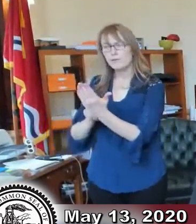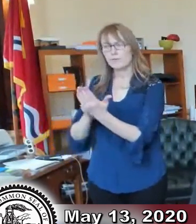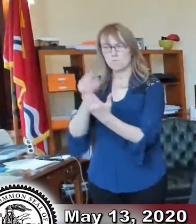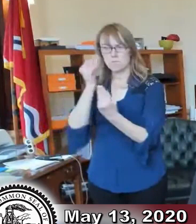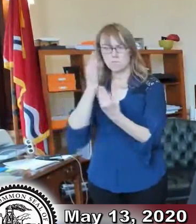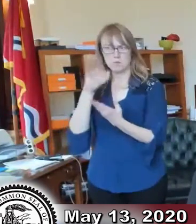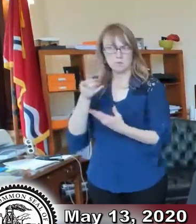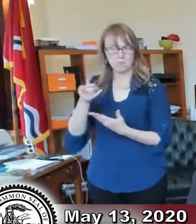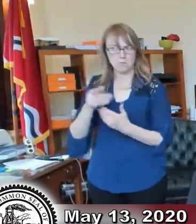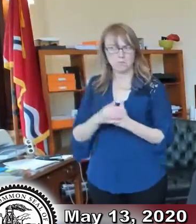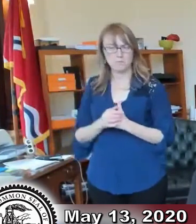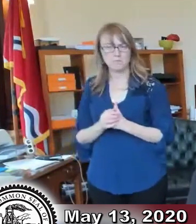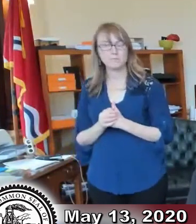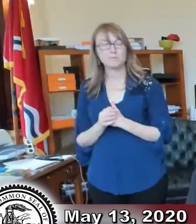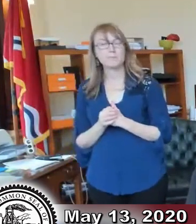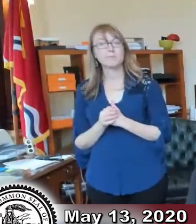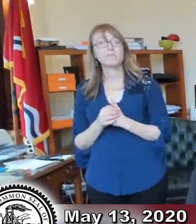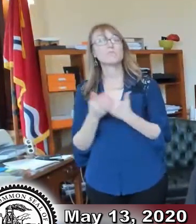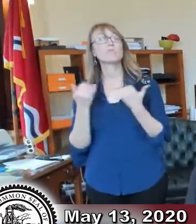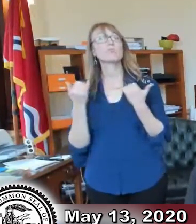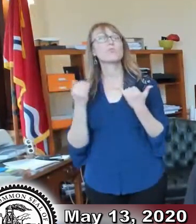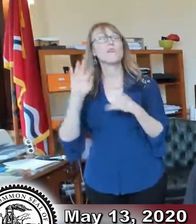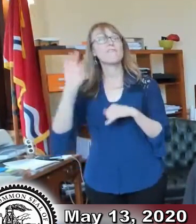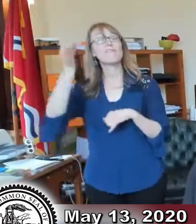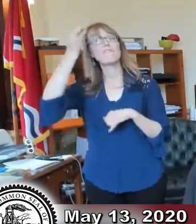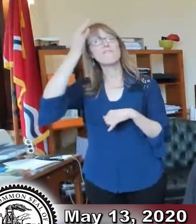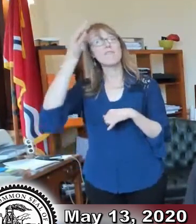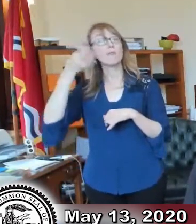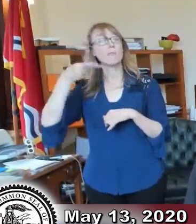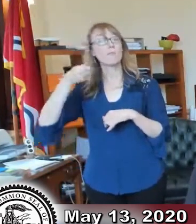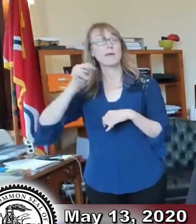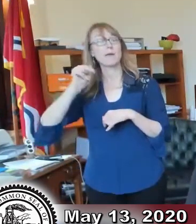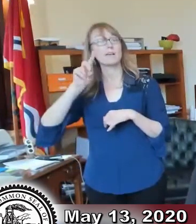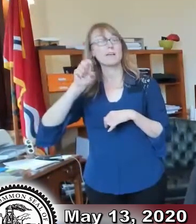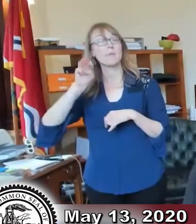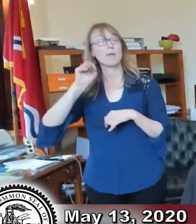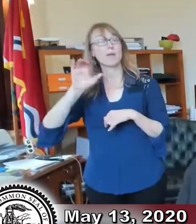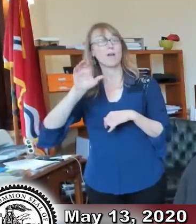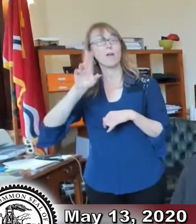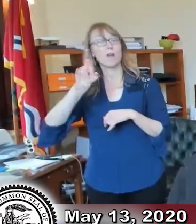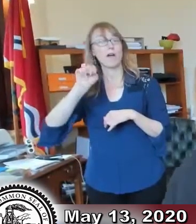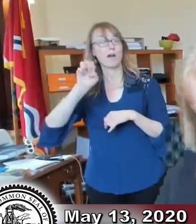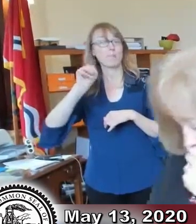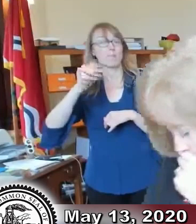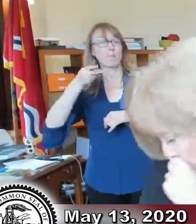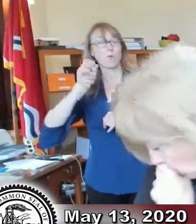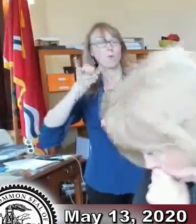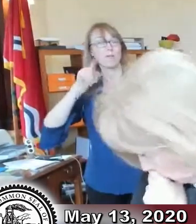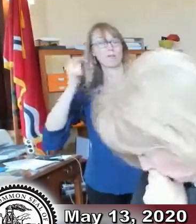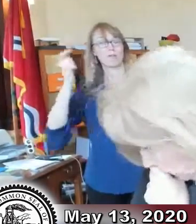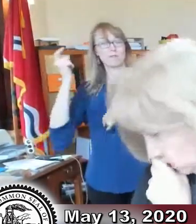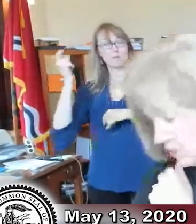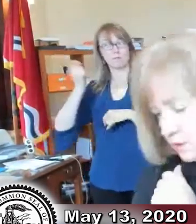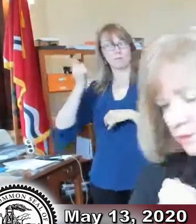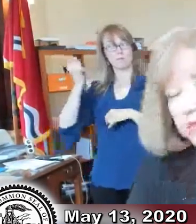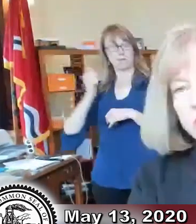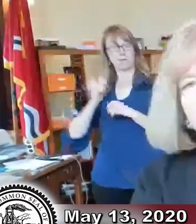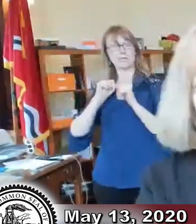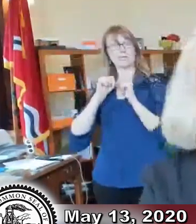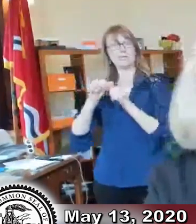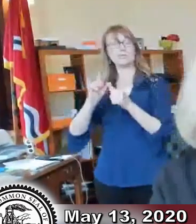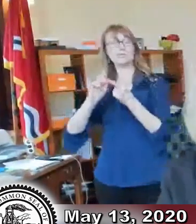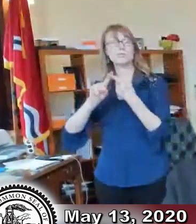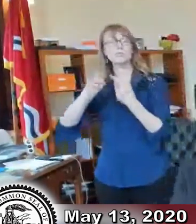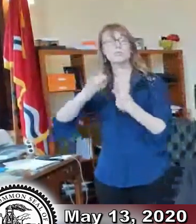federal unemployment, pandemic unemployment, only goes through July 22nd, I think it is. Excuse me.